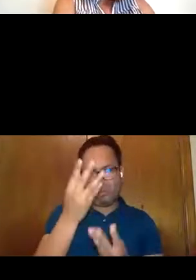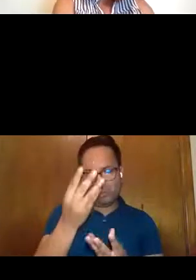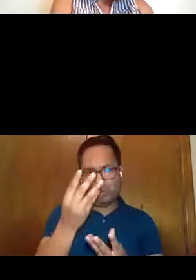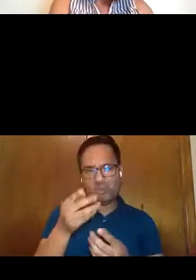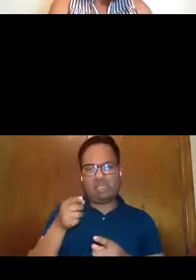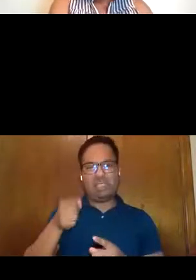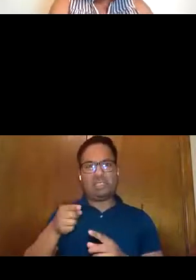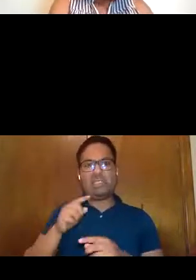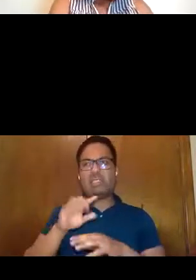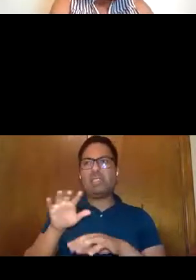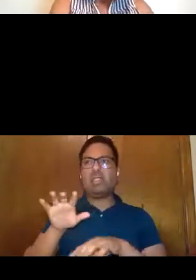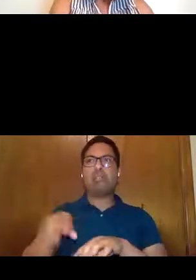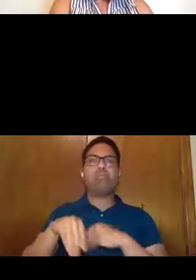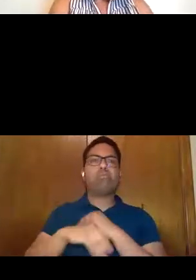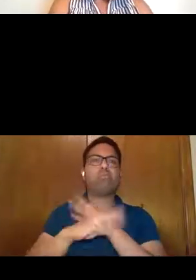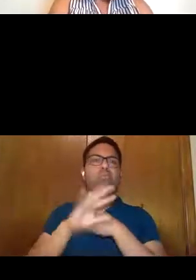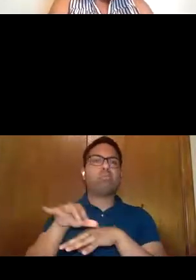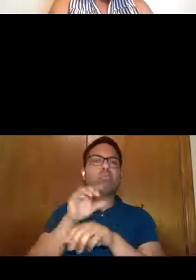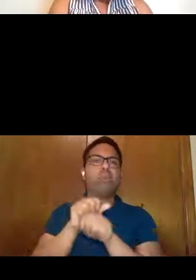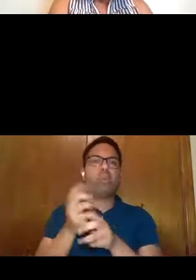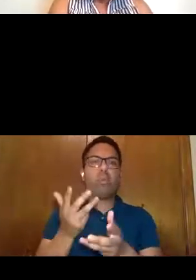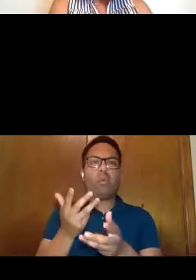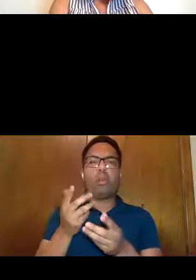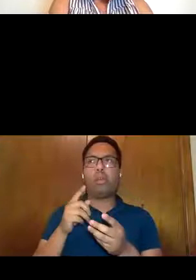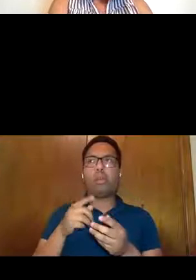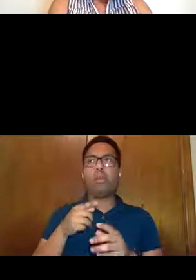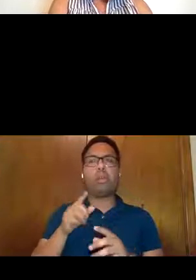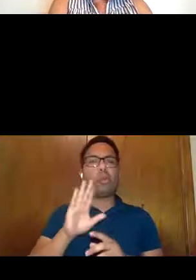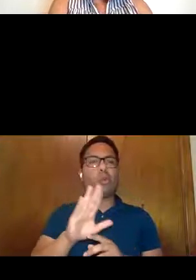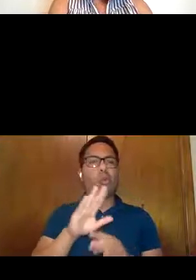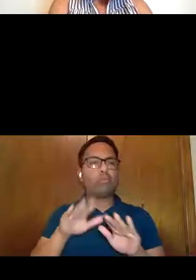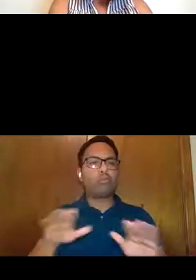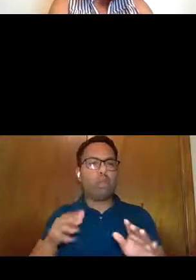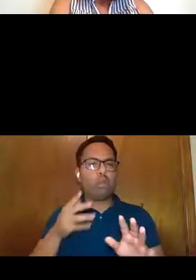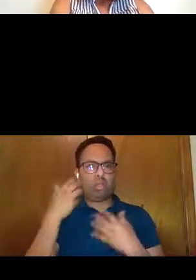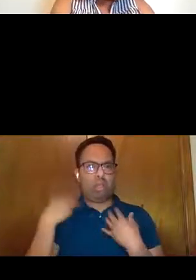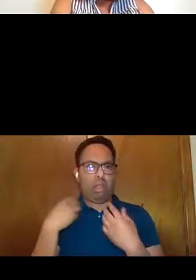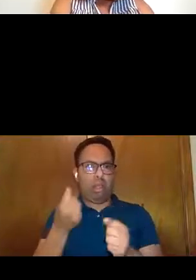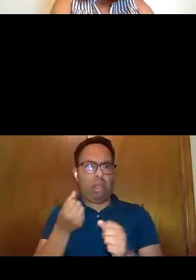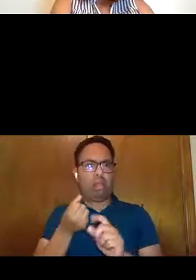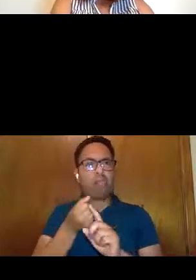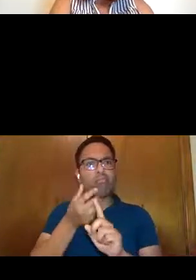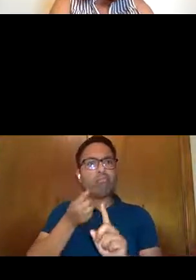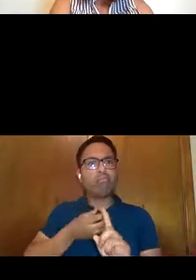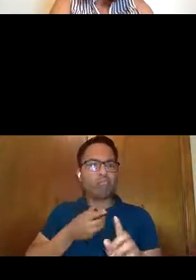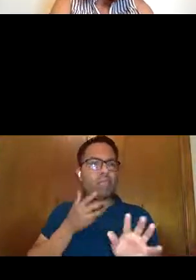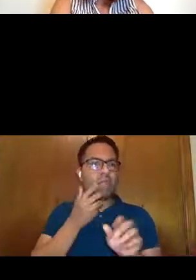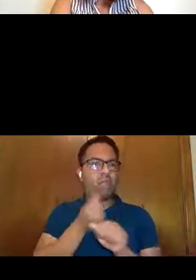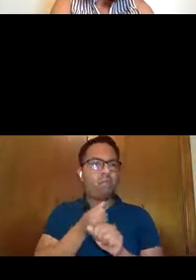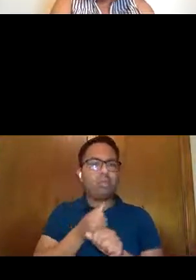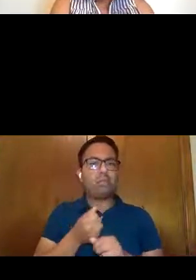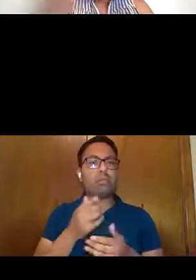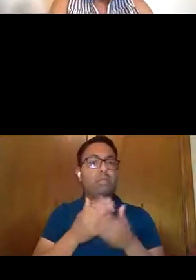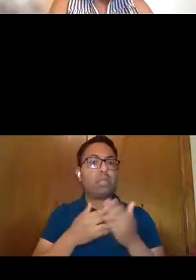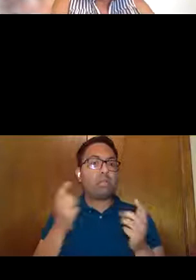with information and updates about your child's health, such as celebrations in your child's life since last